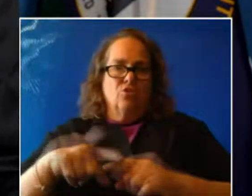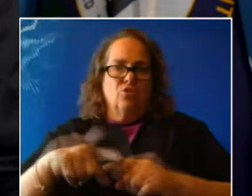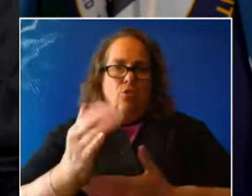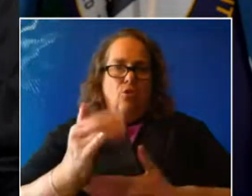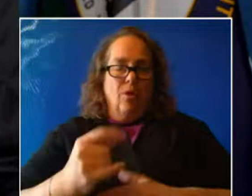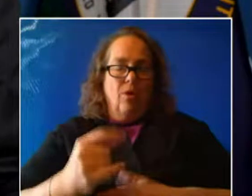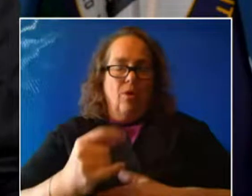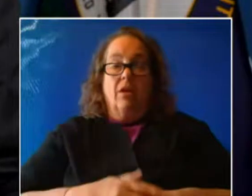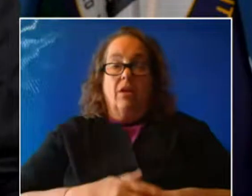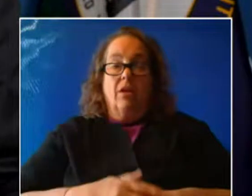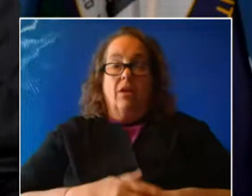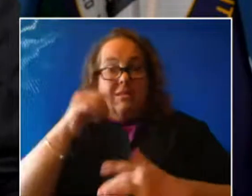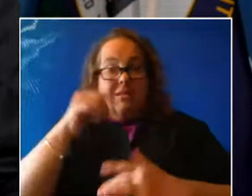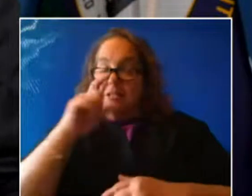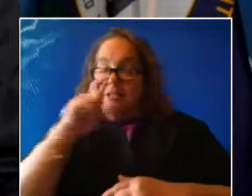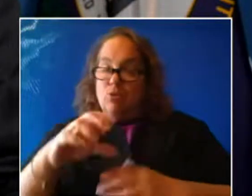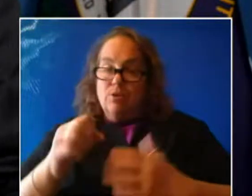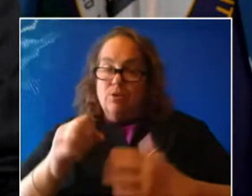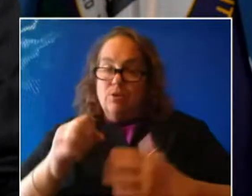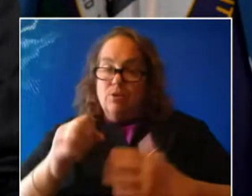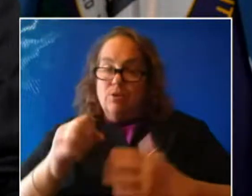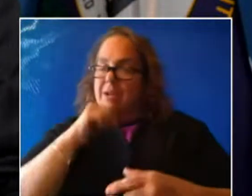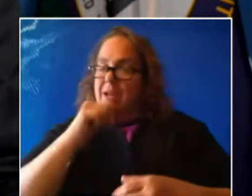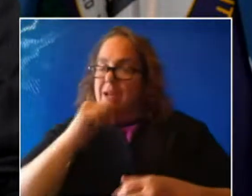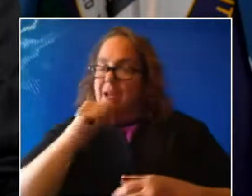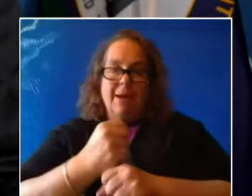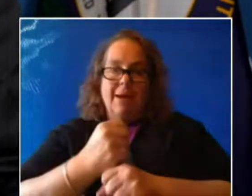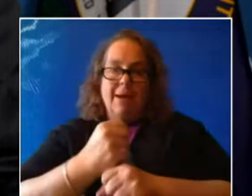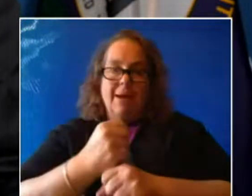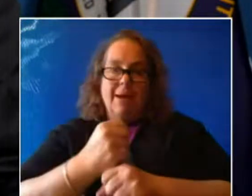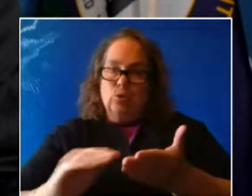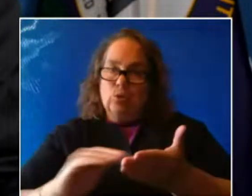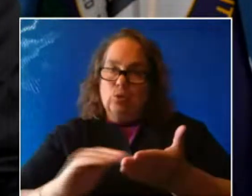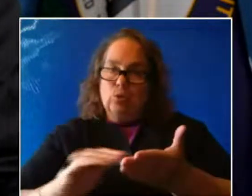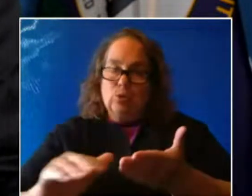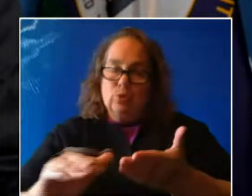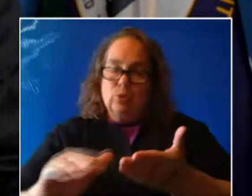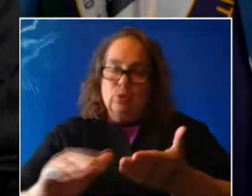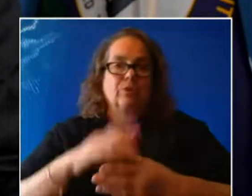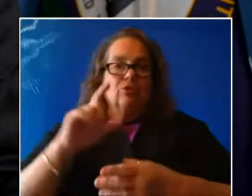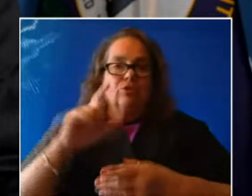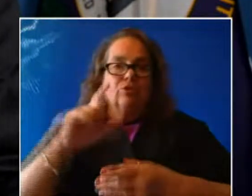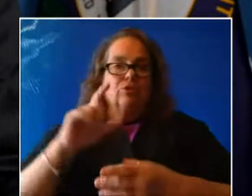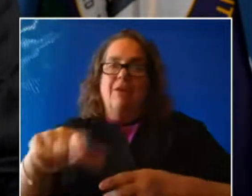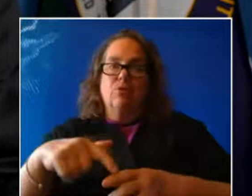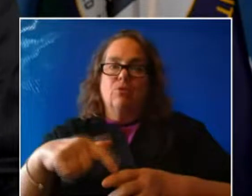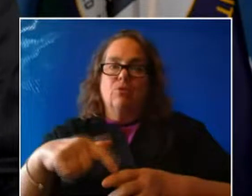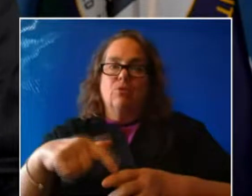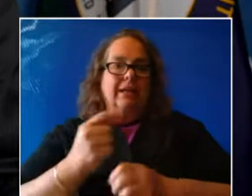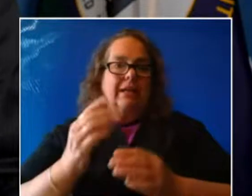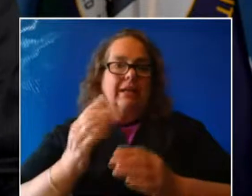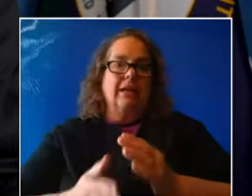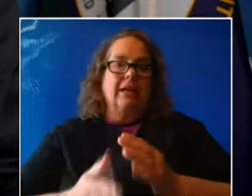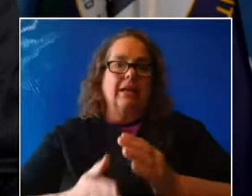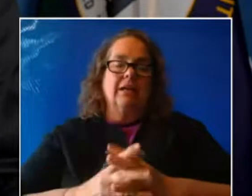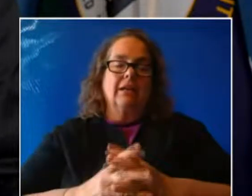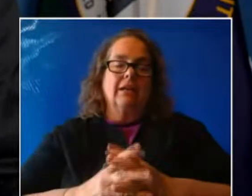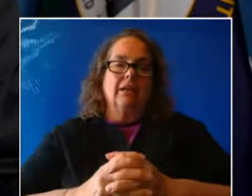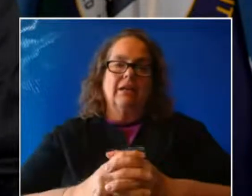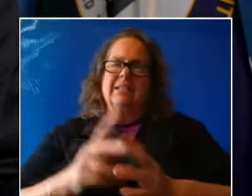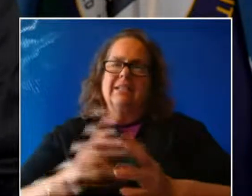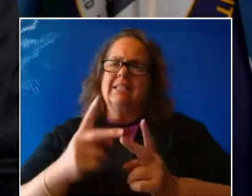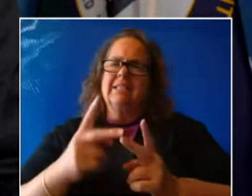so we can't make excuses. We just got to get it done. And the second piece, James, what was that?